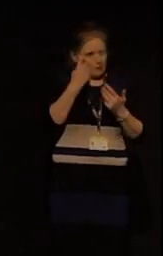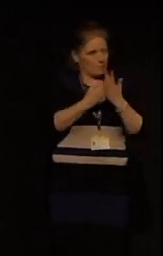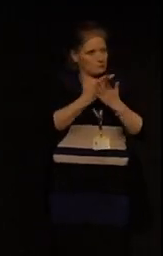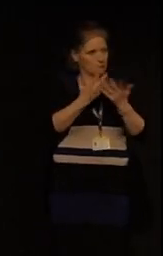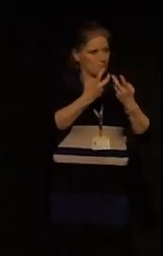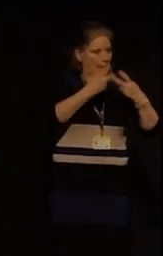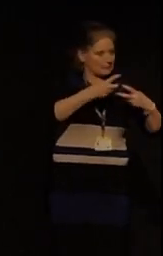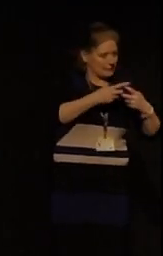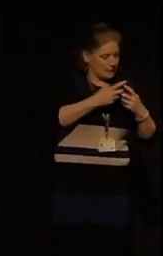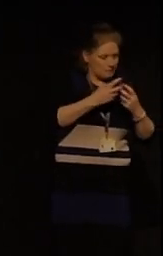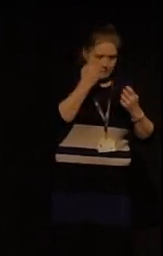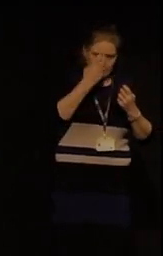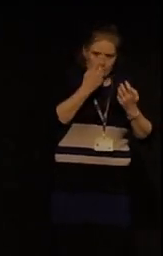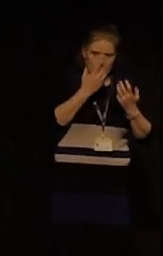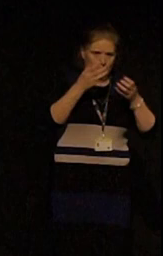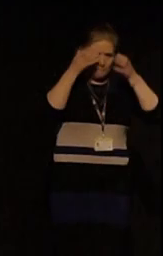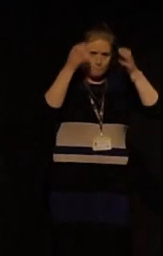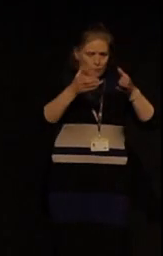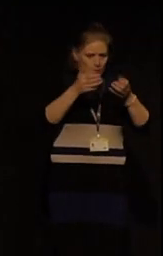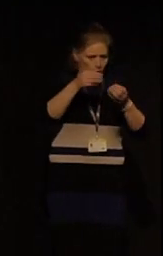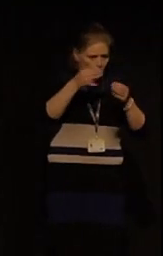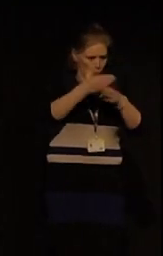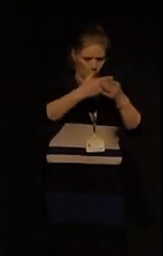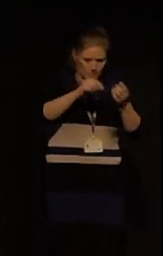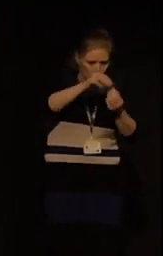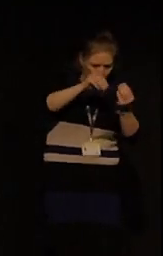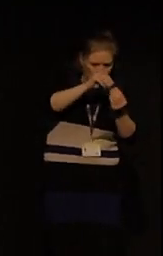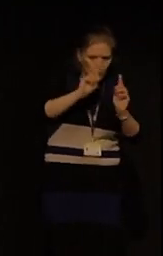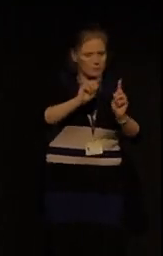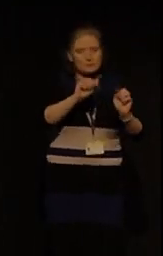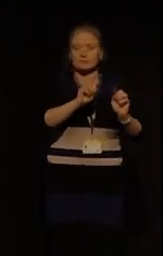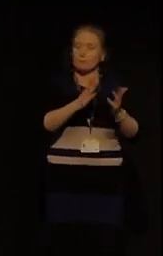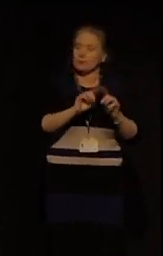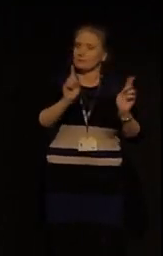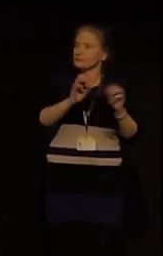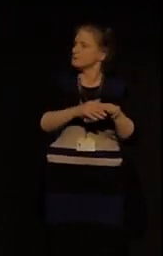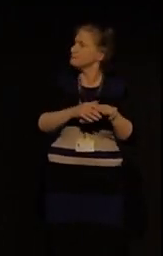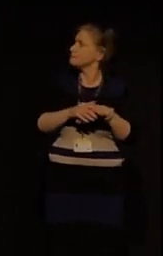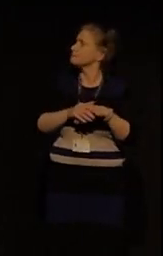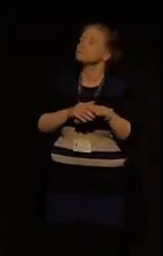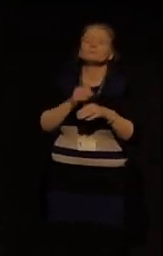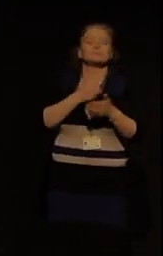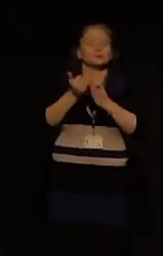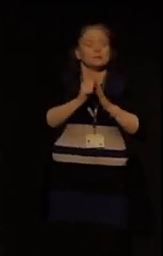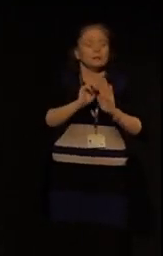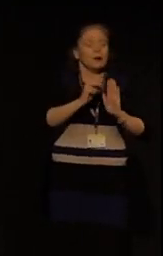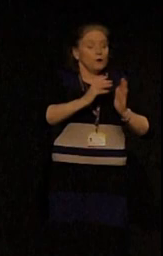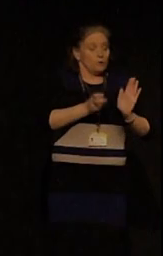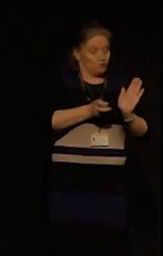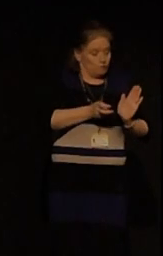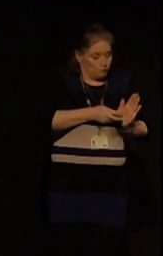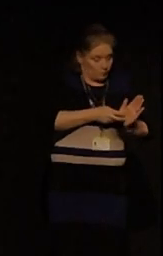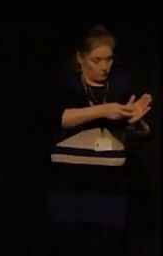works. So over here we're going to record these local field potentials. We're going to record them before we give the dose of